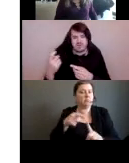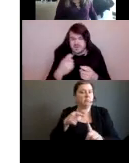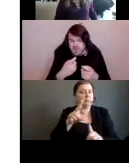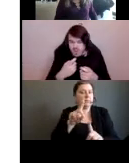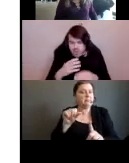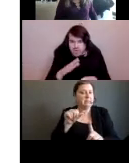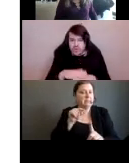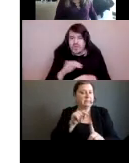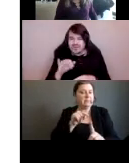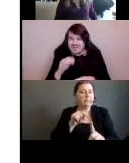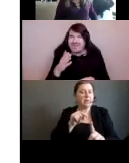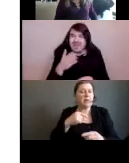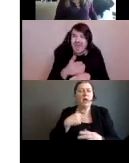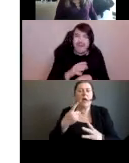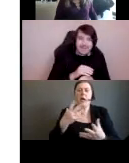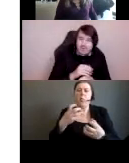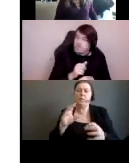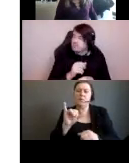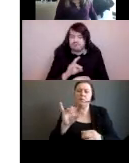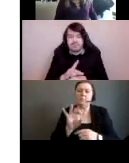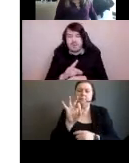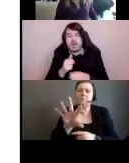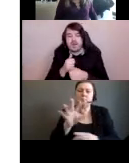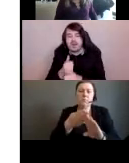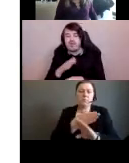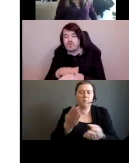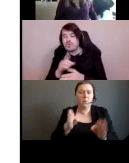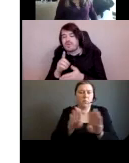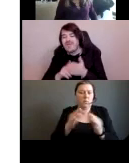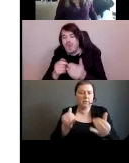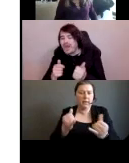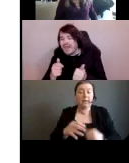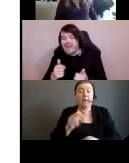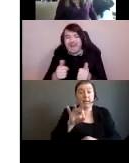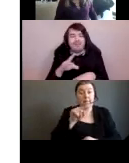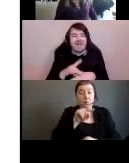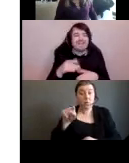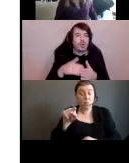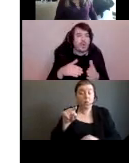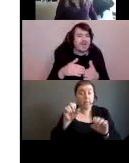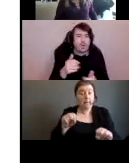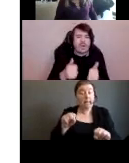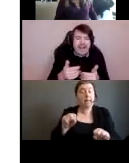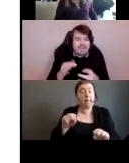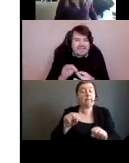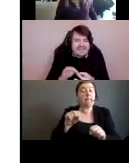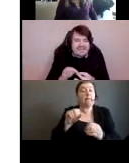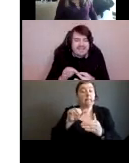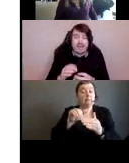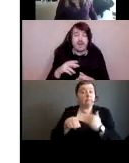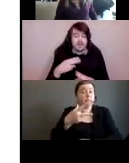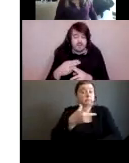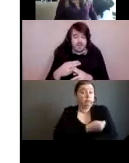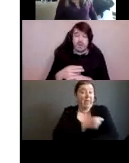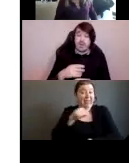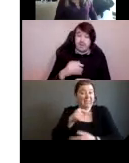want to mention before we wrap up, your eligibility, if you're eligible this week, that eligibility does not go